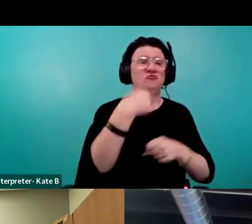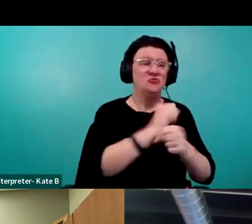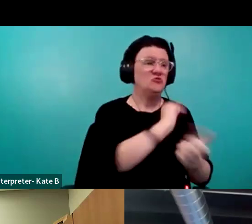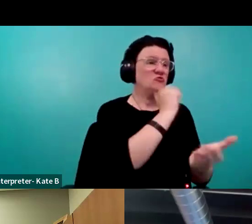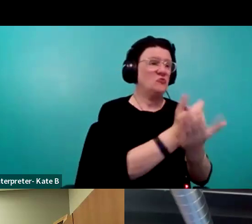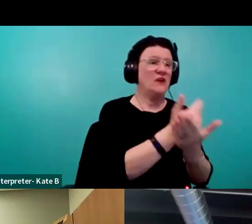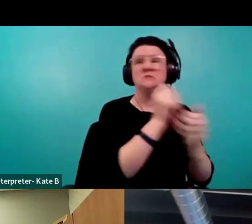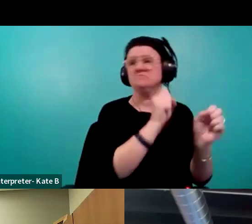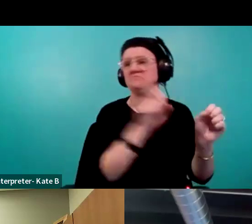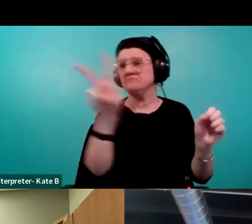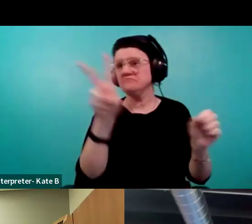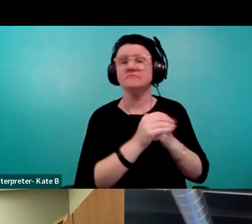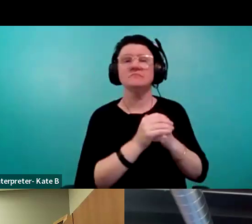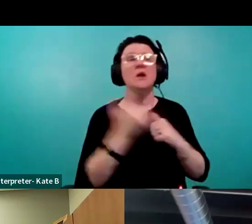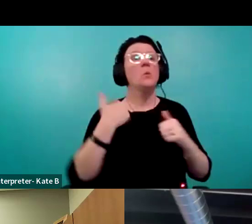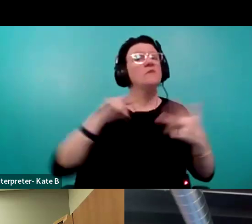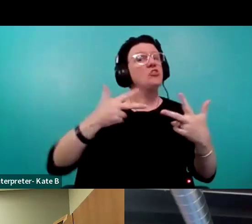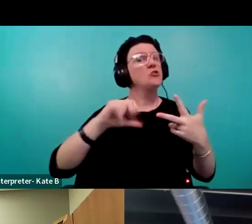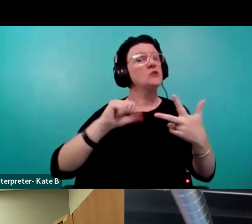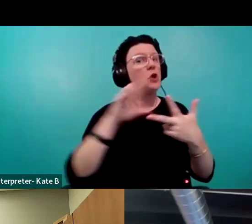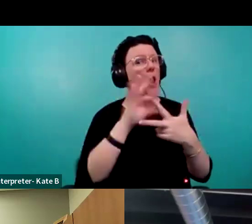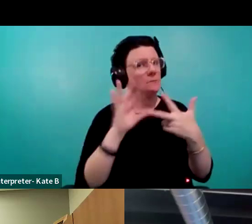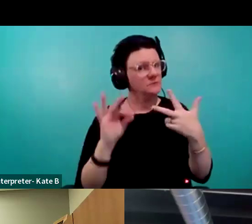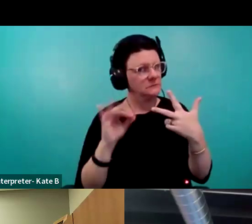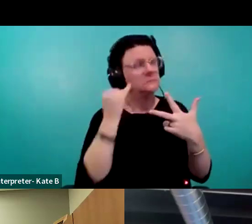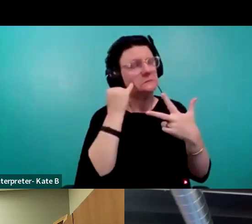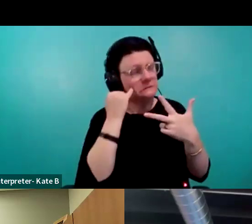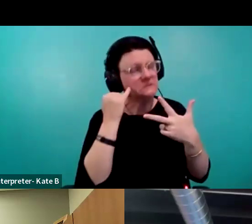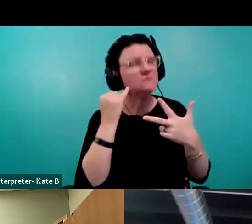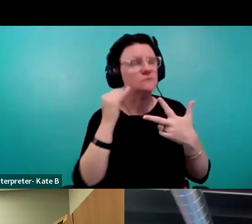years. We do have a 3rd-year option that some have